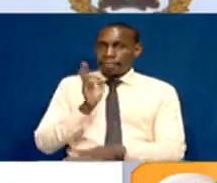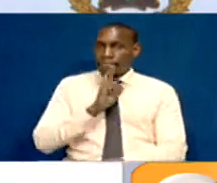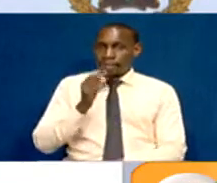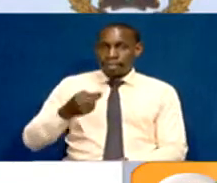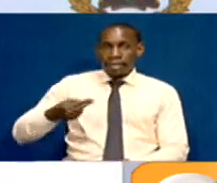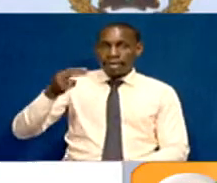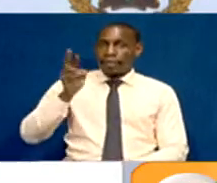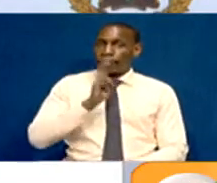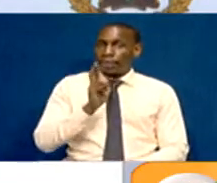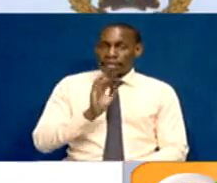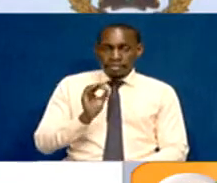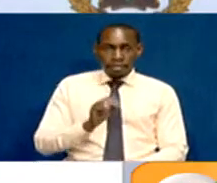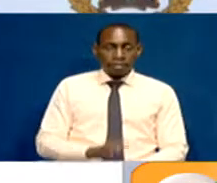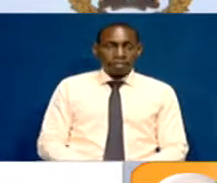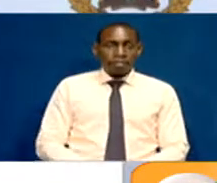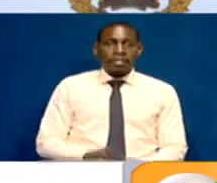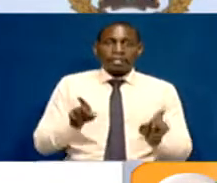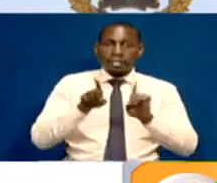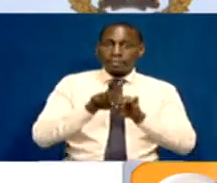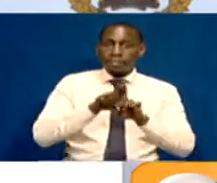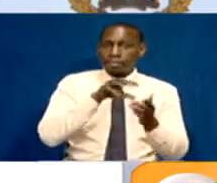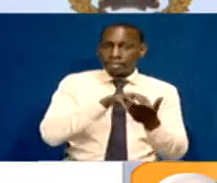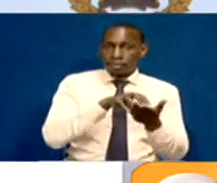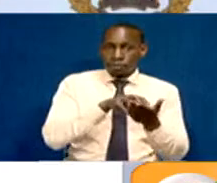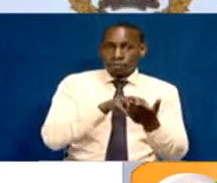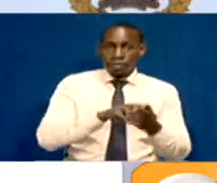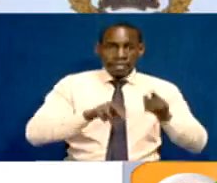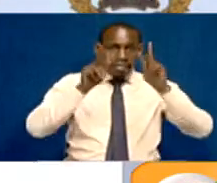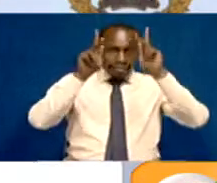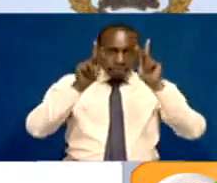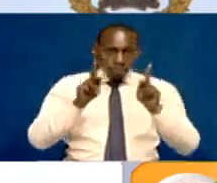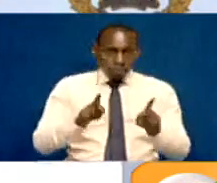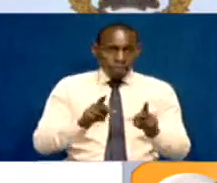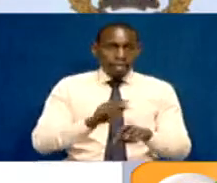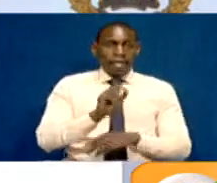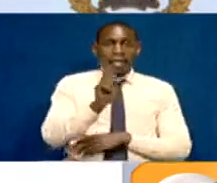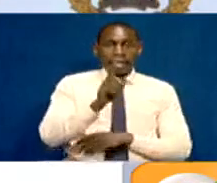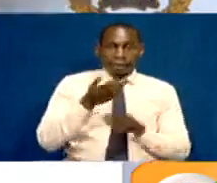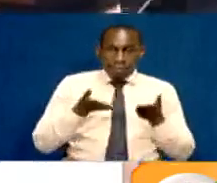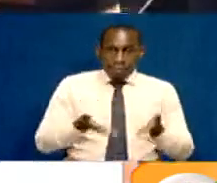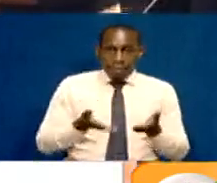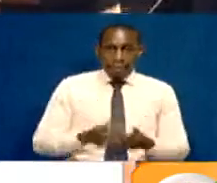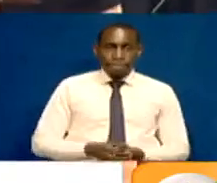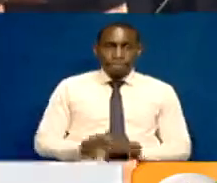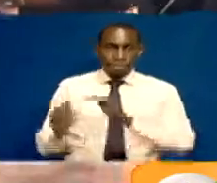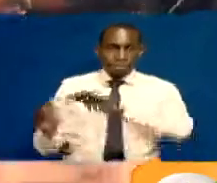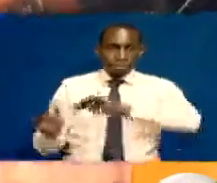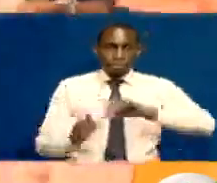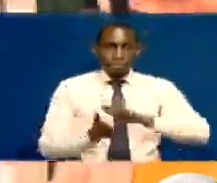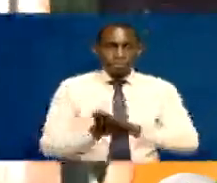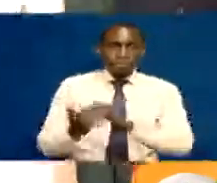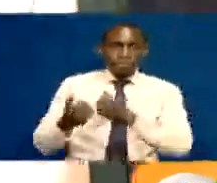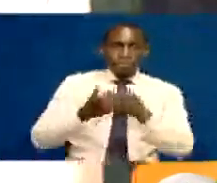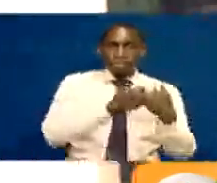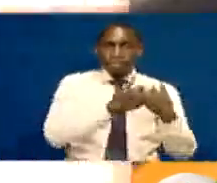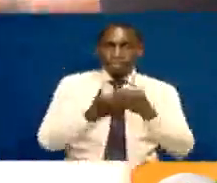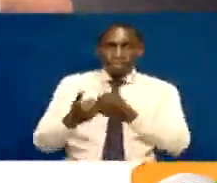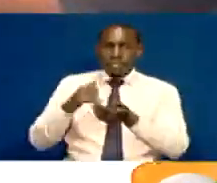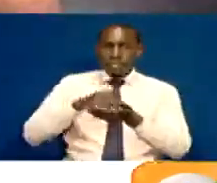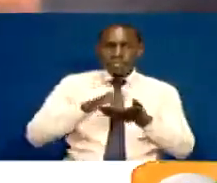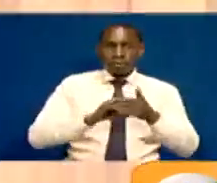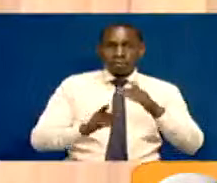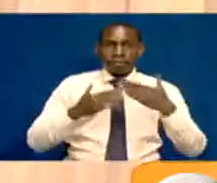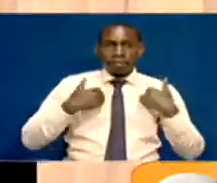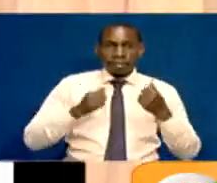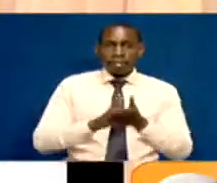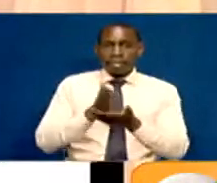high risk. And this is the case in Kisumu, in Nairobi here. After a push and pull between the Ministry of Health